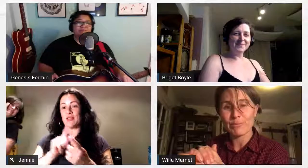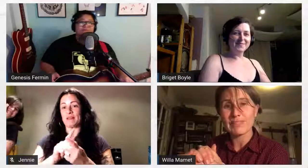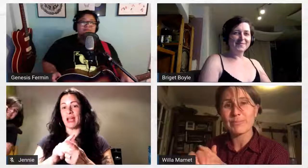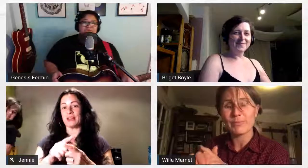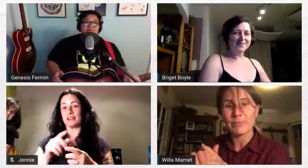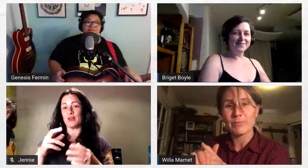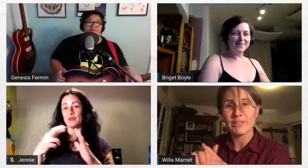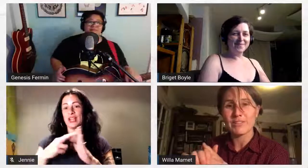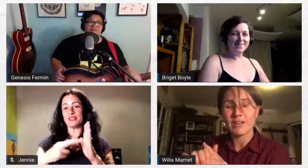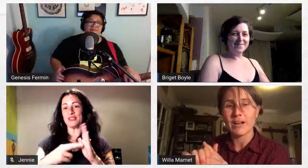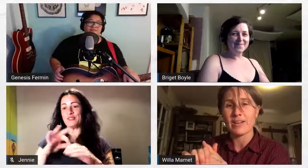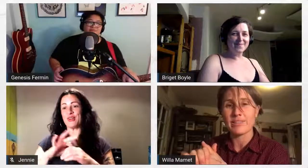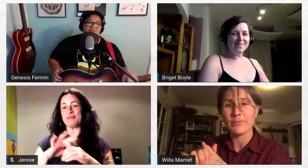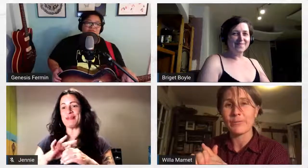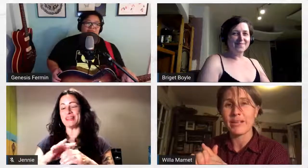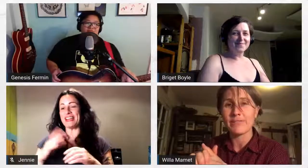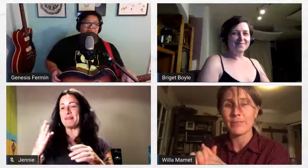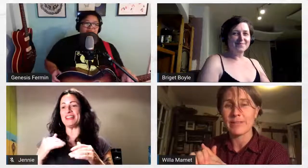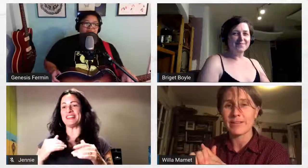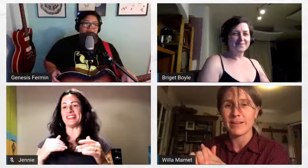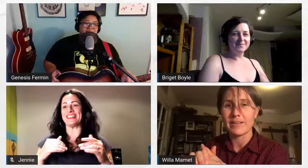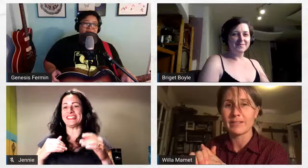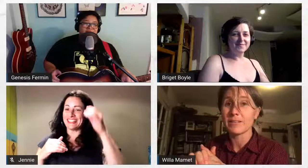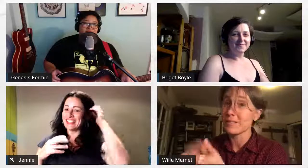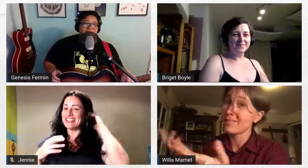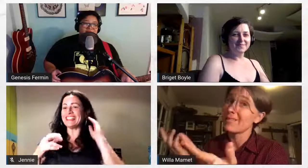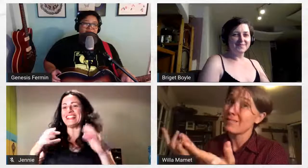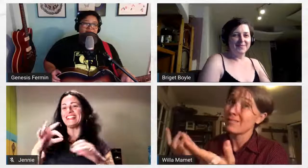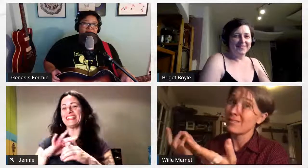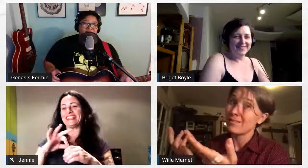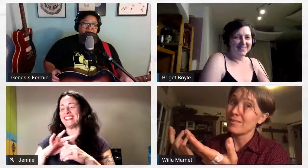vote. Please, please, please, dear God, as if your life depends on it.